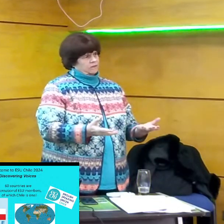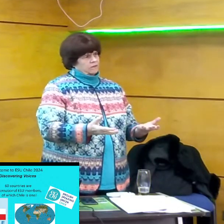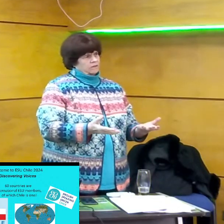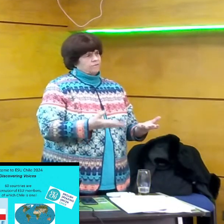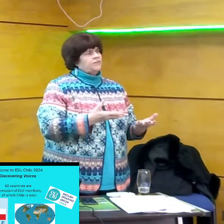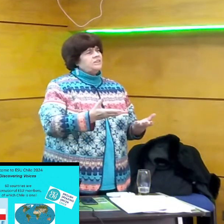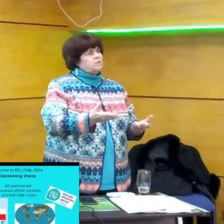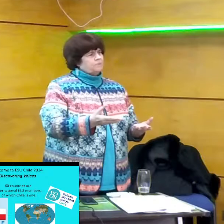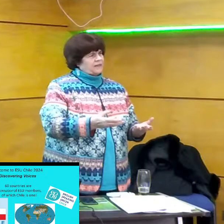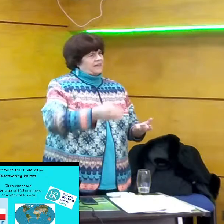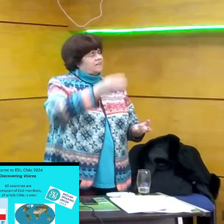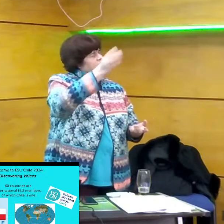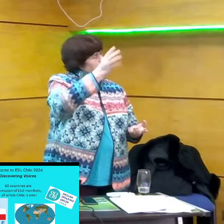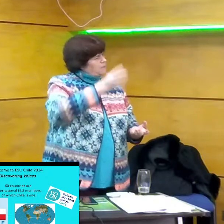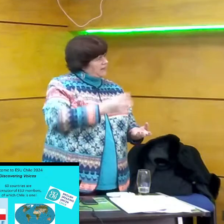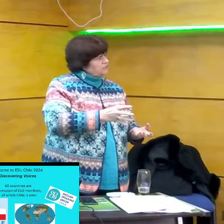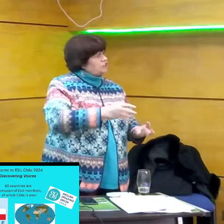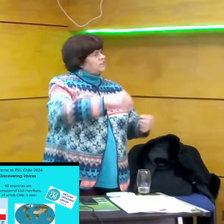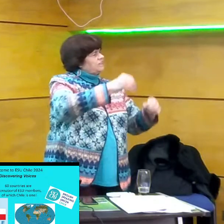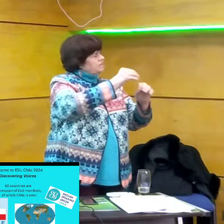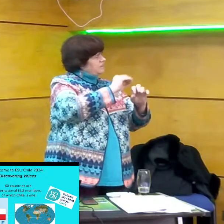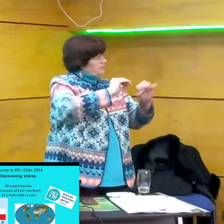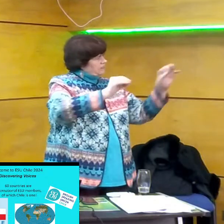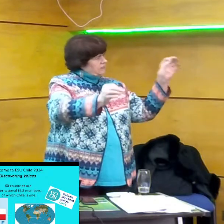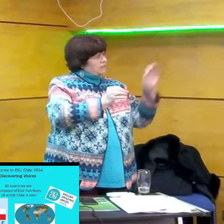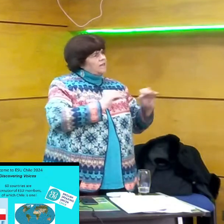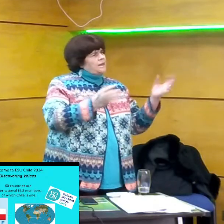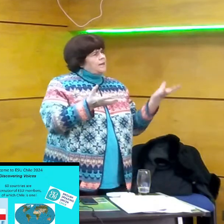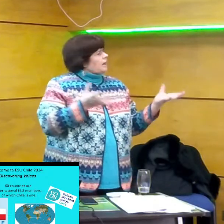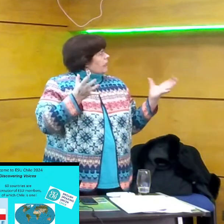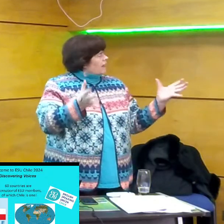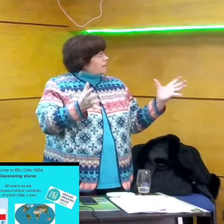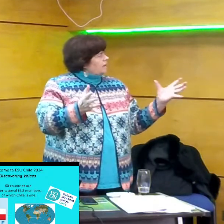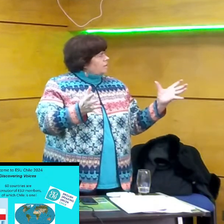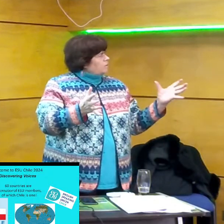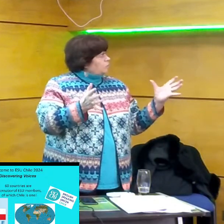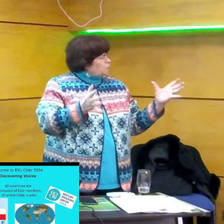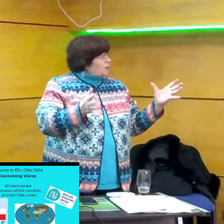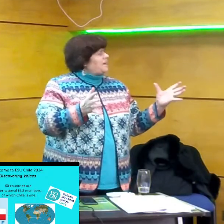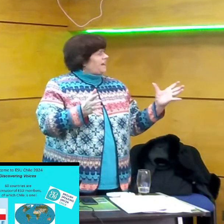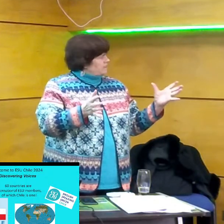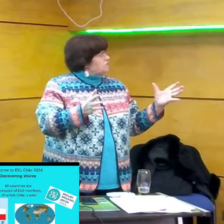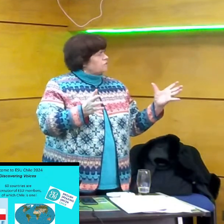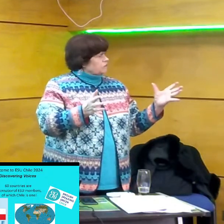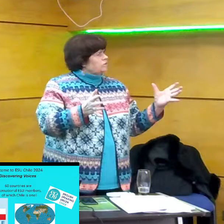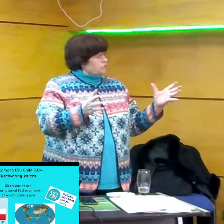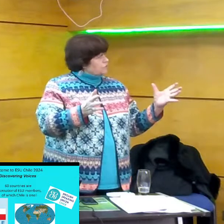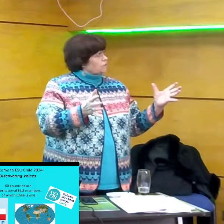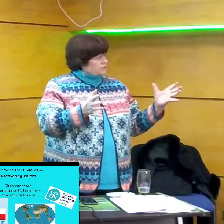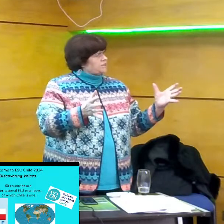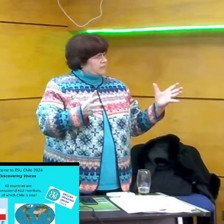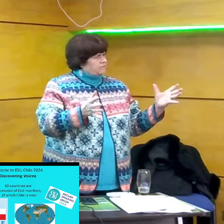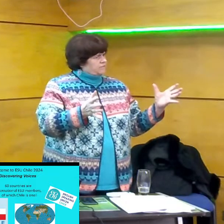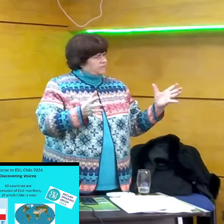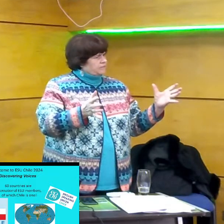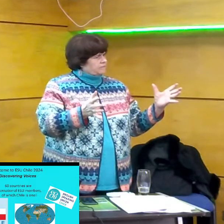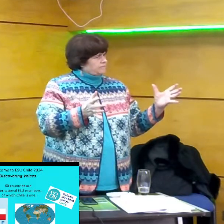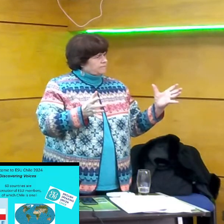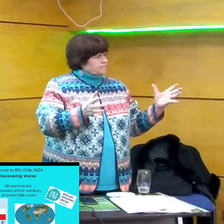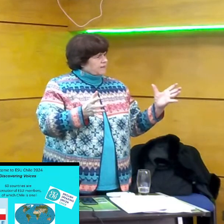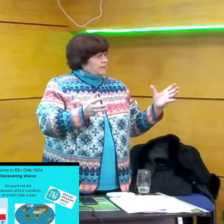doing. Fill in the blank, the matching, the one answer sort of